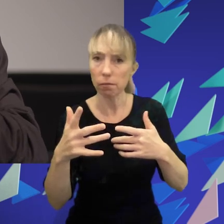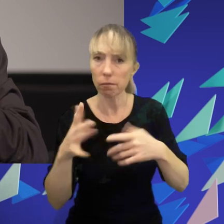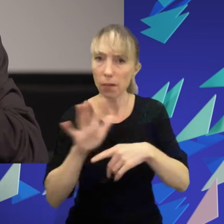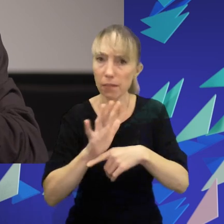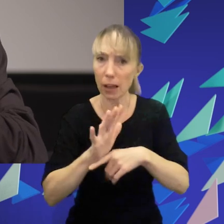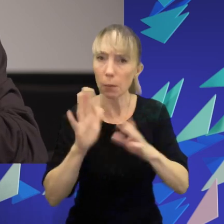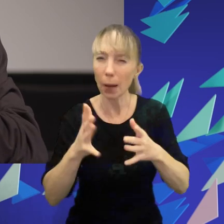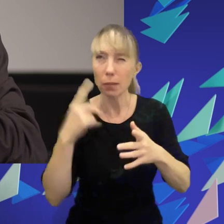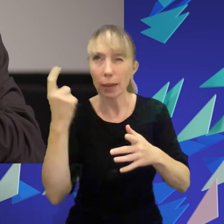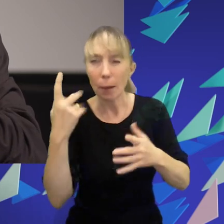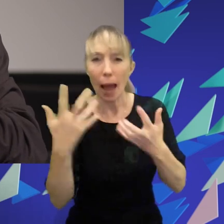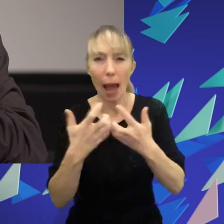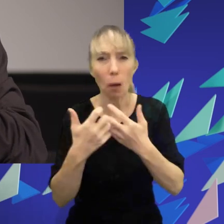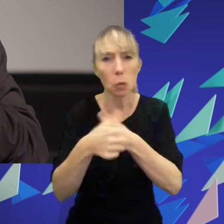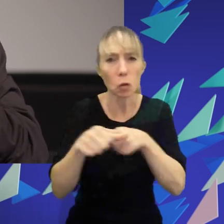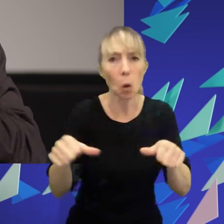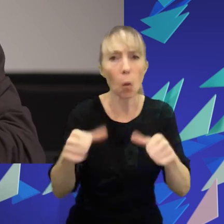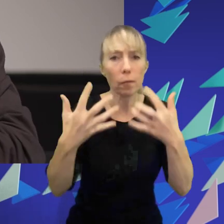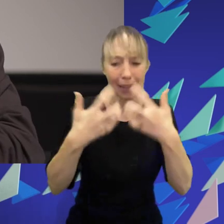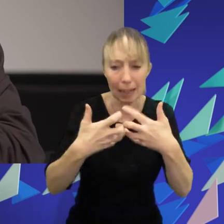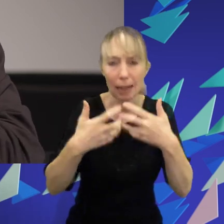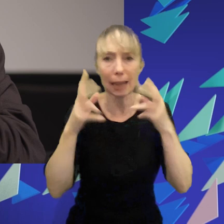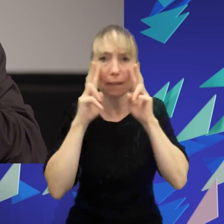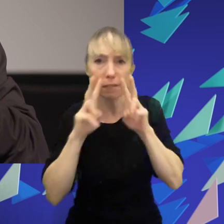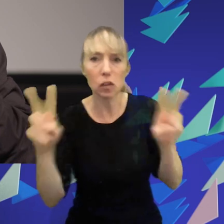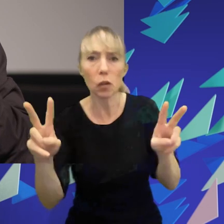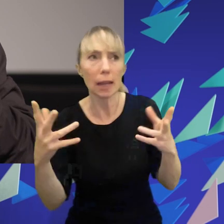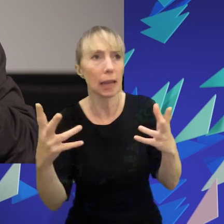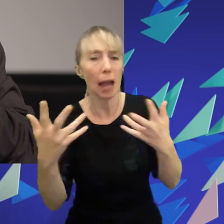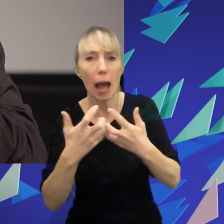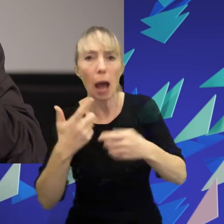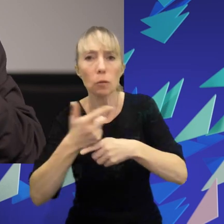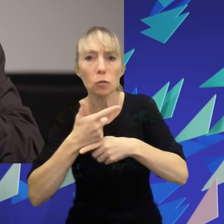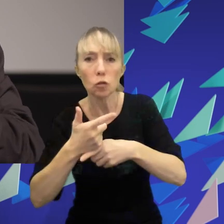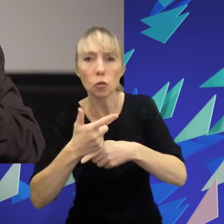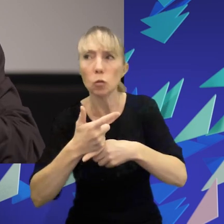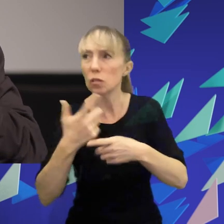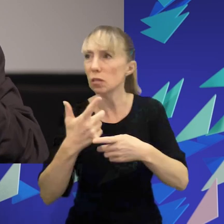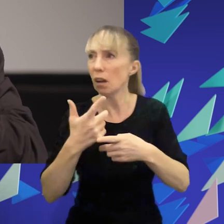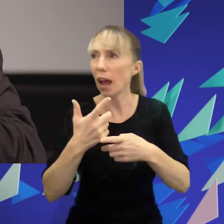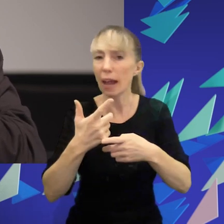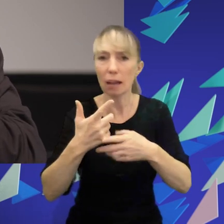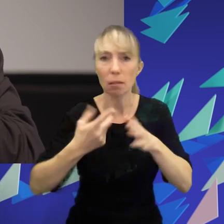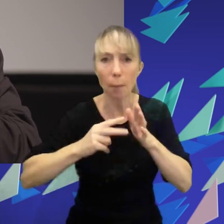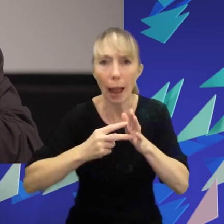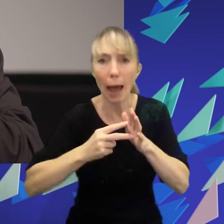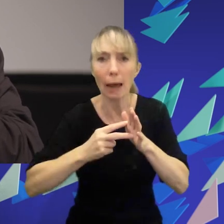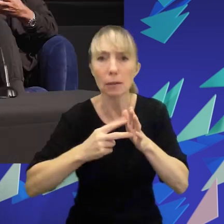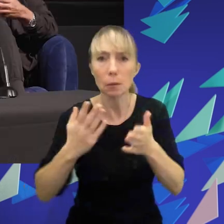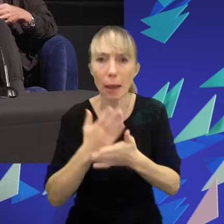technically, visually, how you will shoot it, what will mechanics will involve to make it